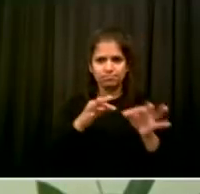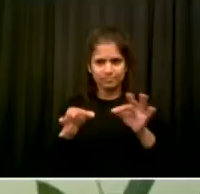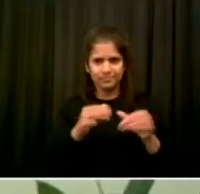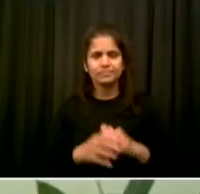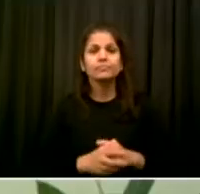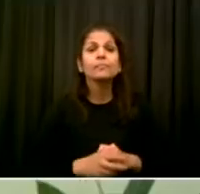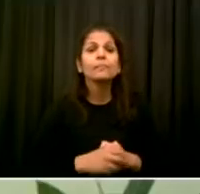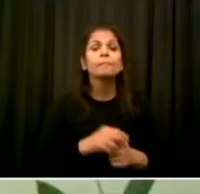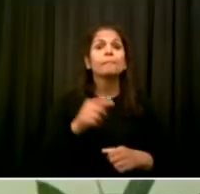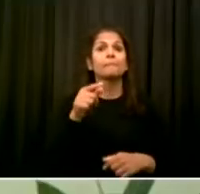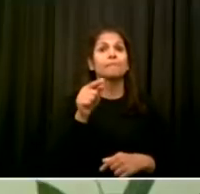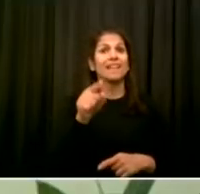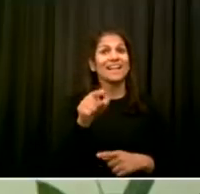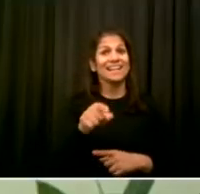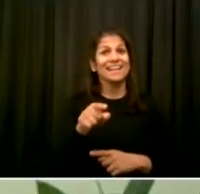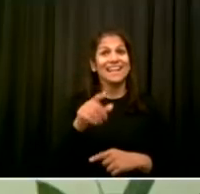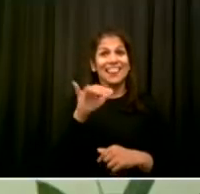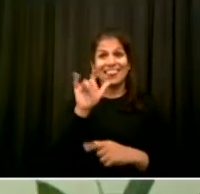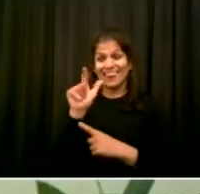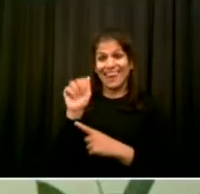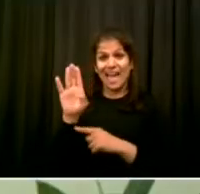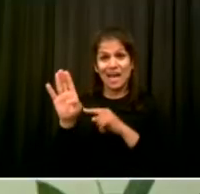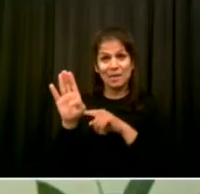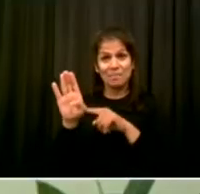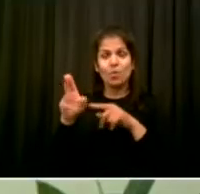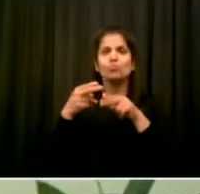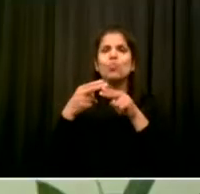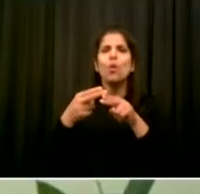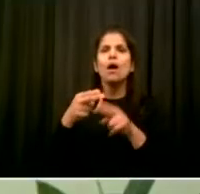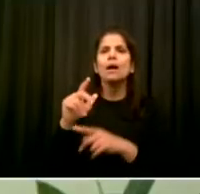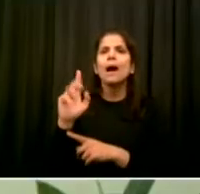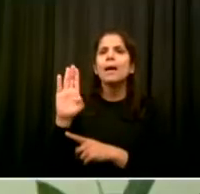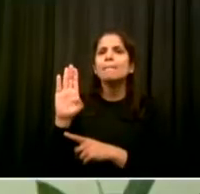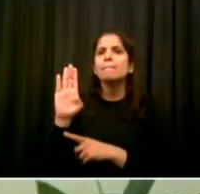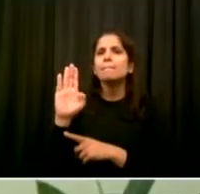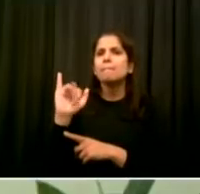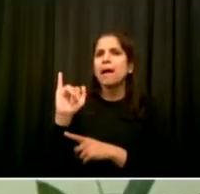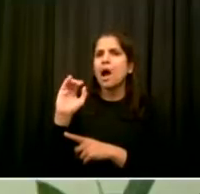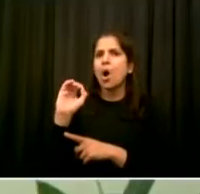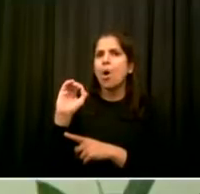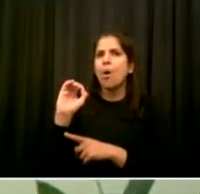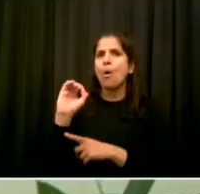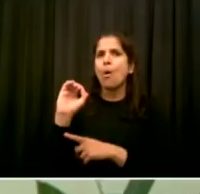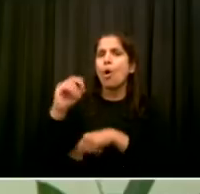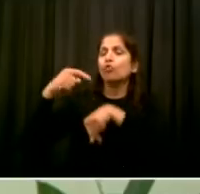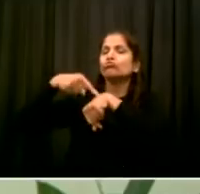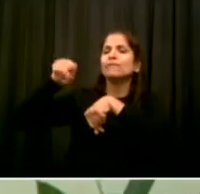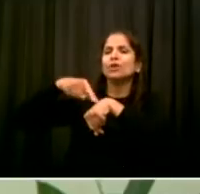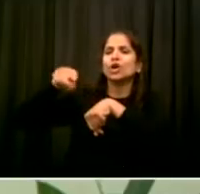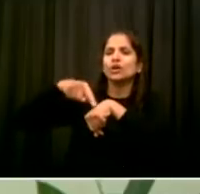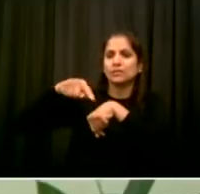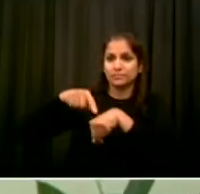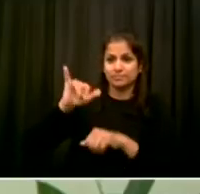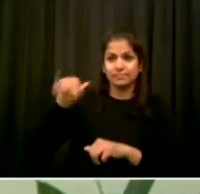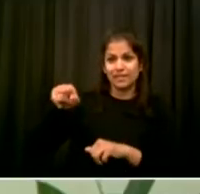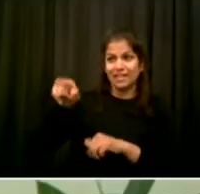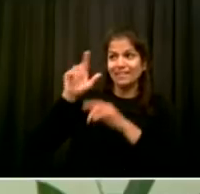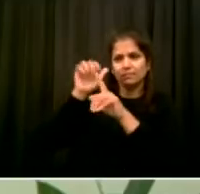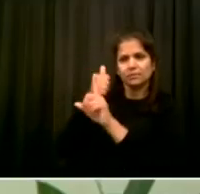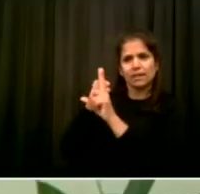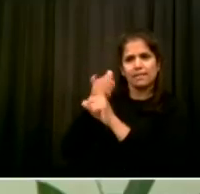the laboratory. They're not a provider though. So we'd be happy to follow up with that offline. But just to emphasize what Dr. Katz was